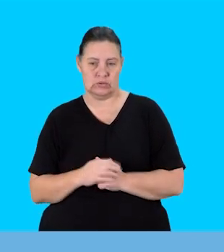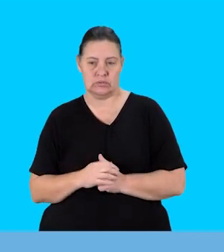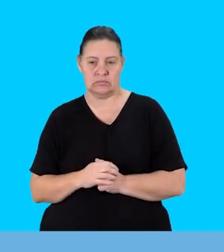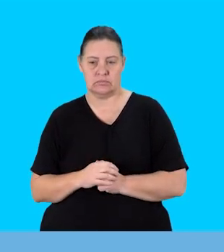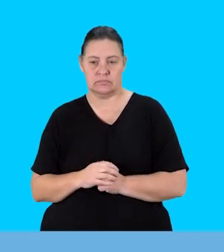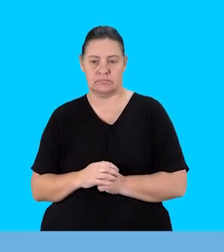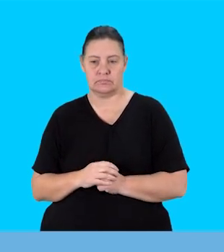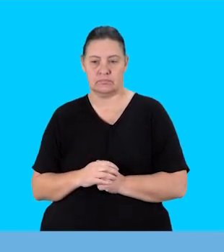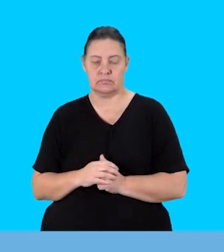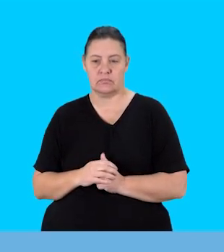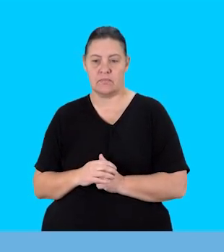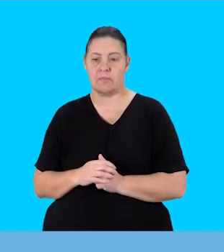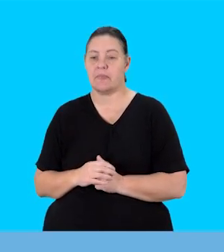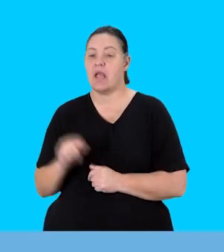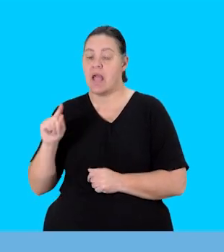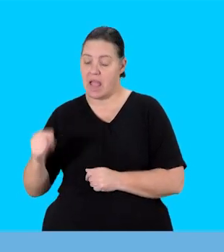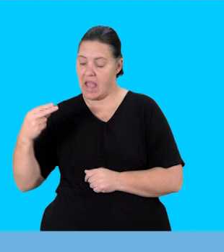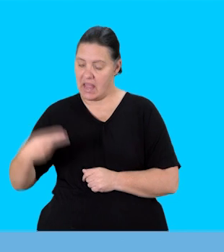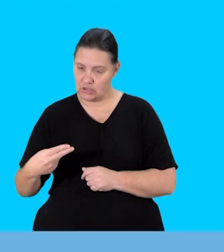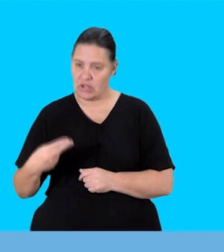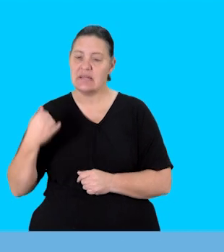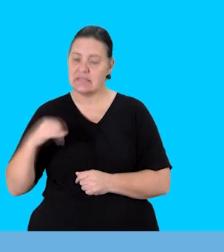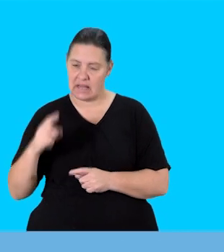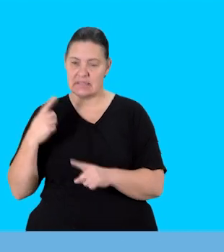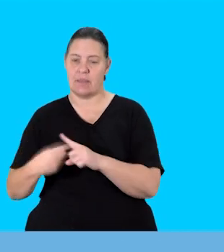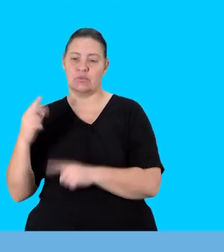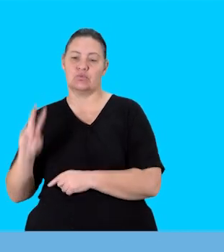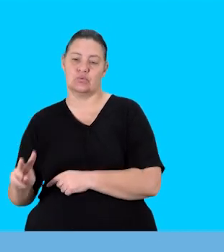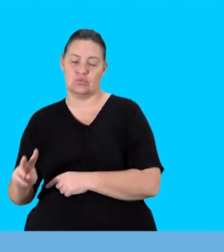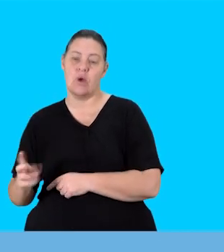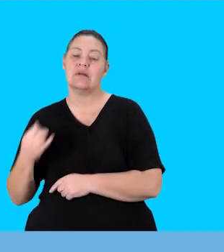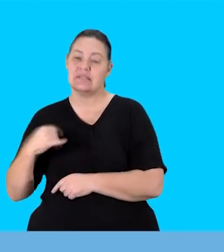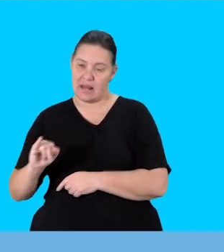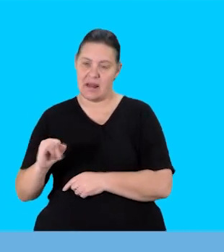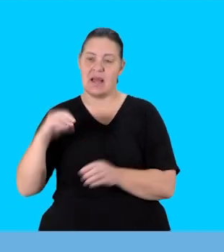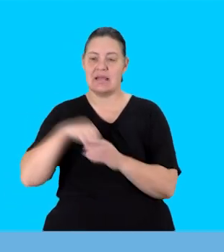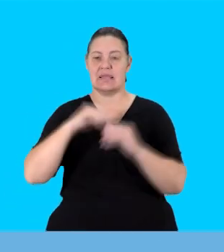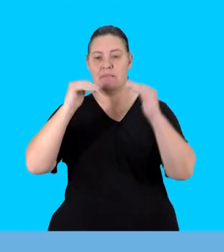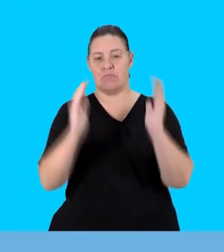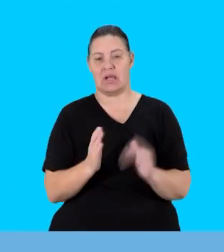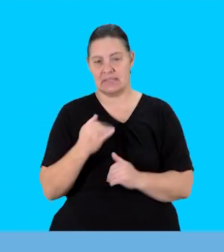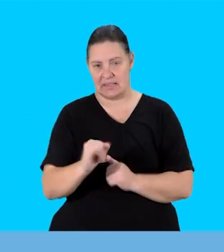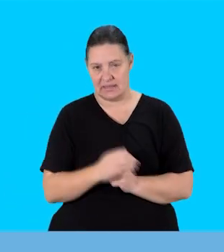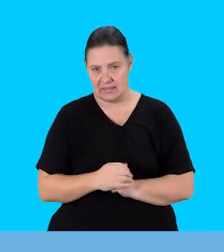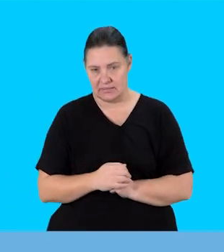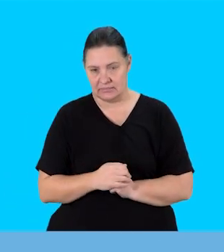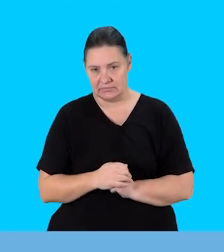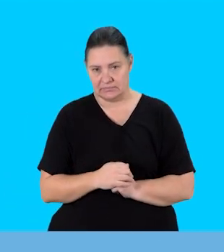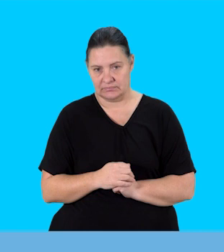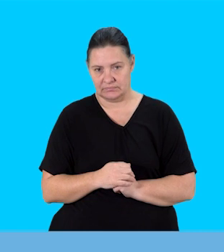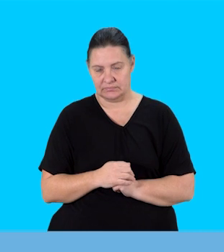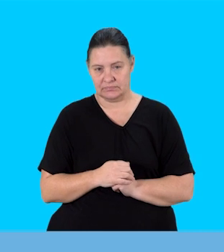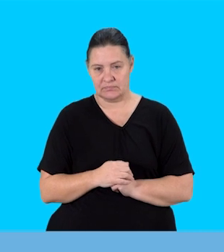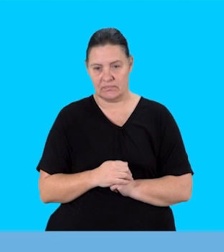So it's going to be 2 oxygen. And then the H is still multiplied by the 2 because it's still inside the bracket. So it's going to be